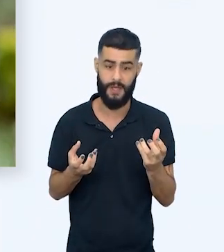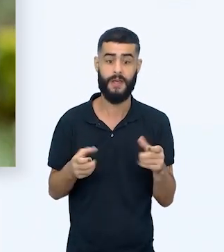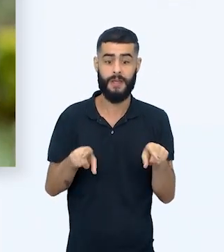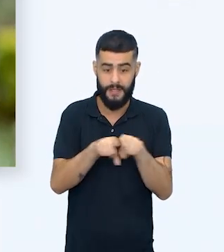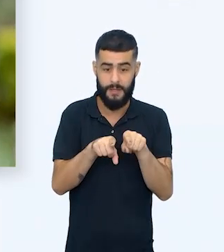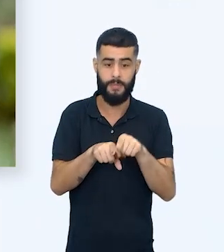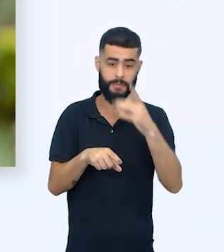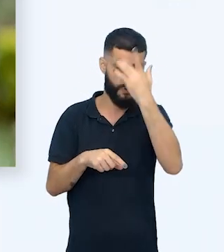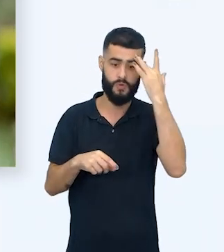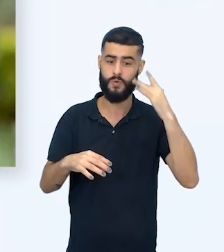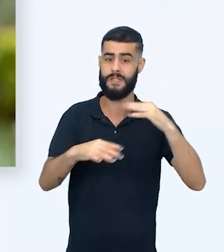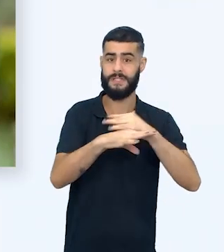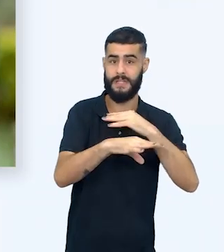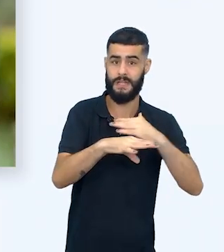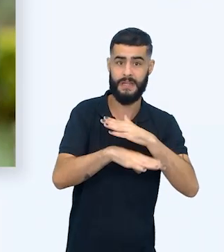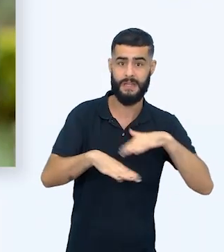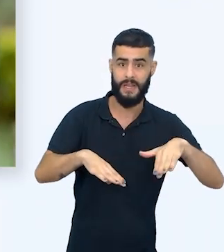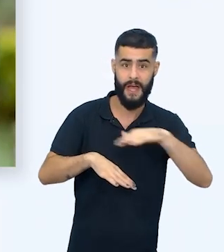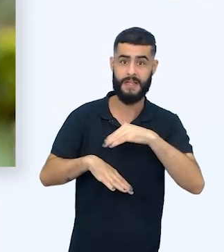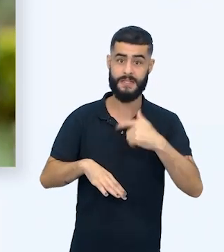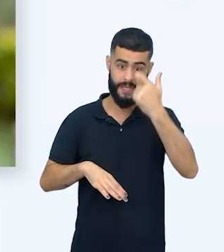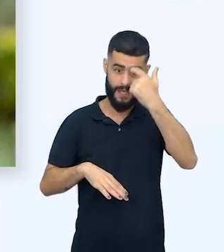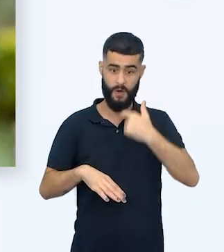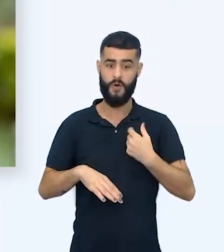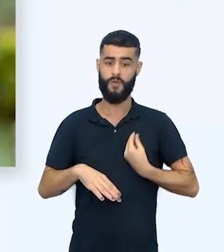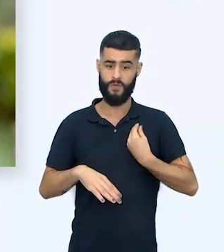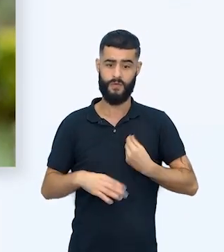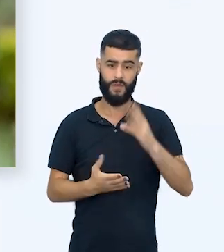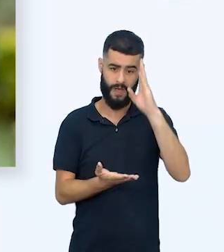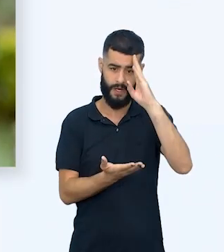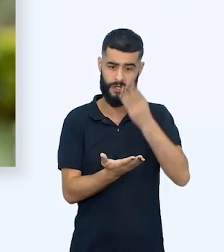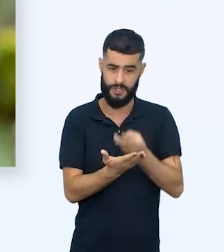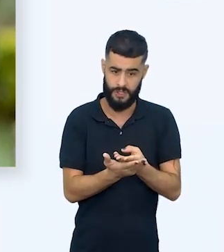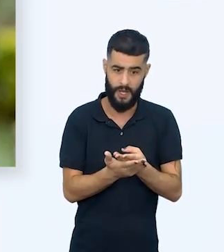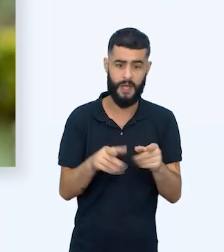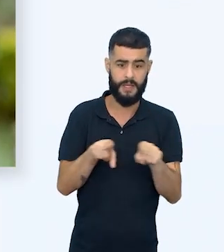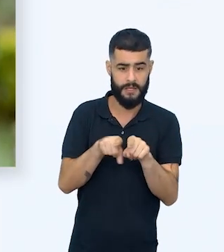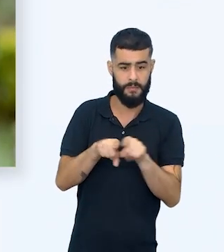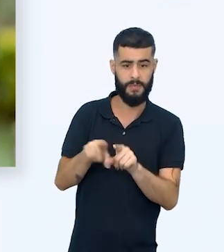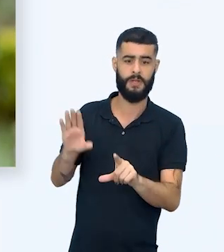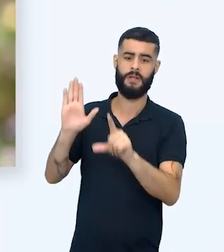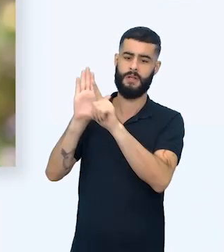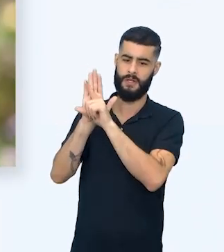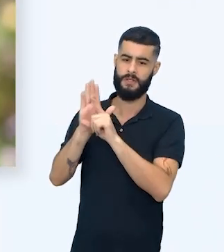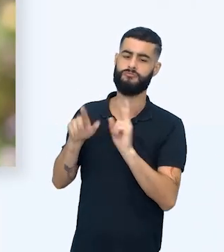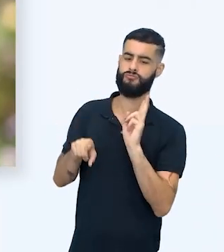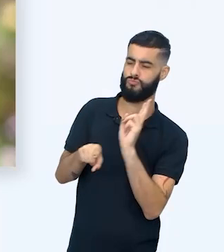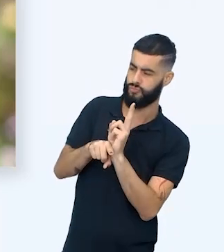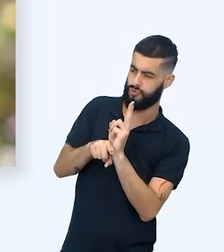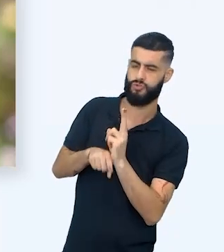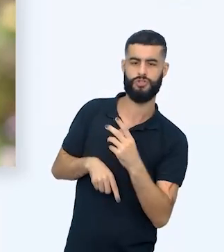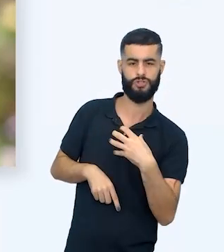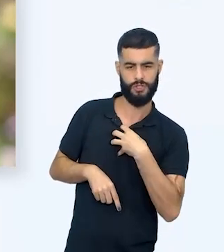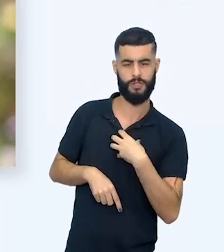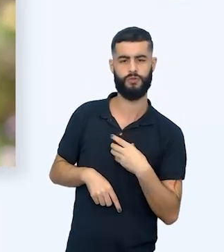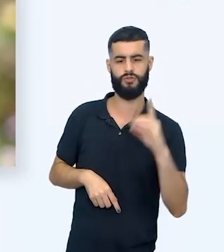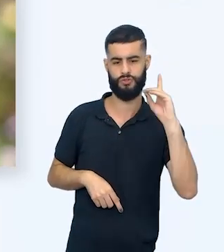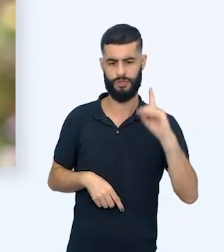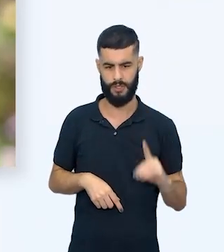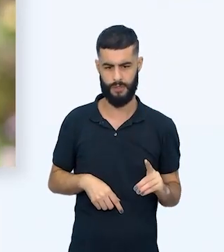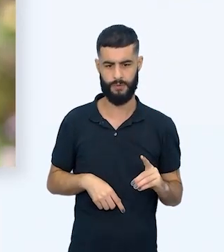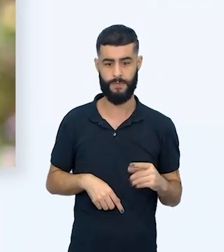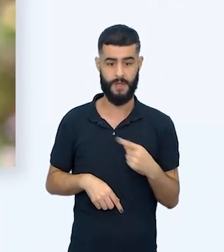breathe. And this means legislators who protect the human right to a healthy environment. This movement that began